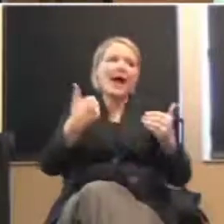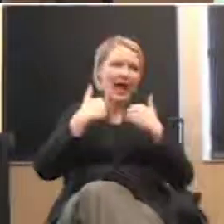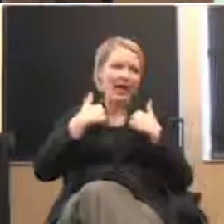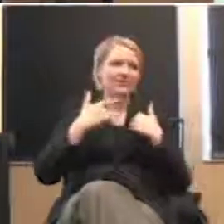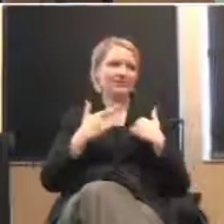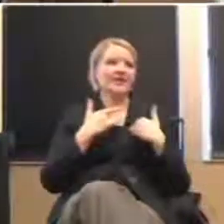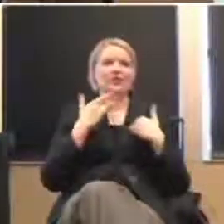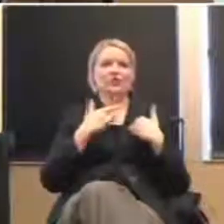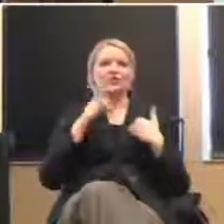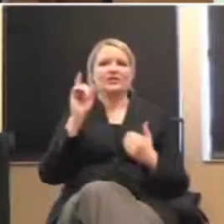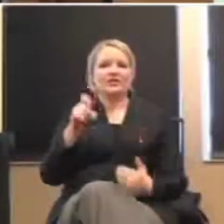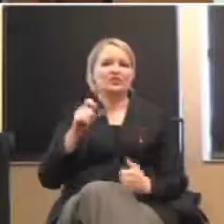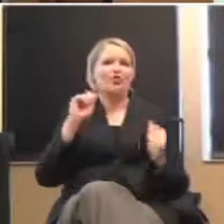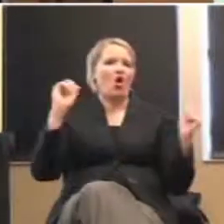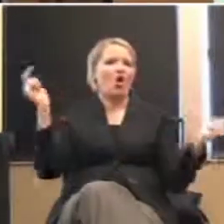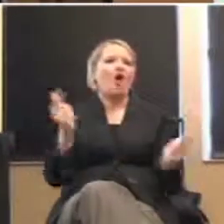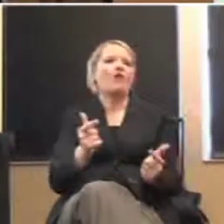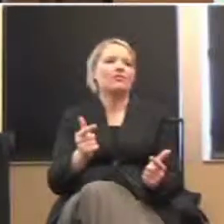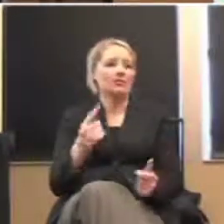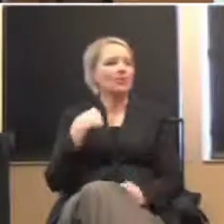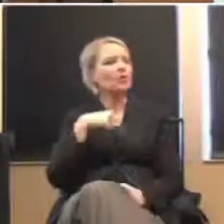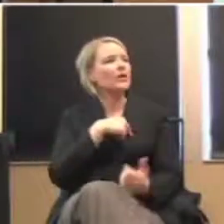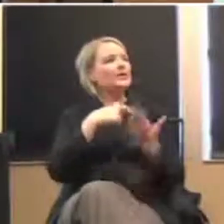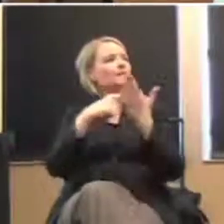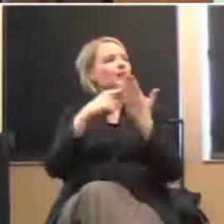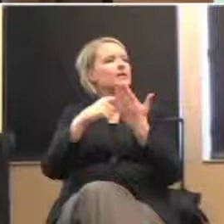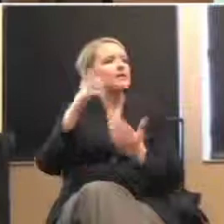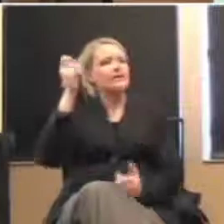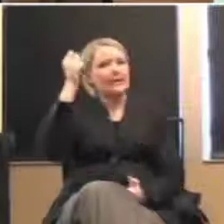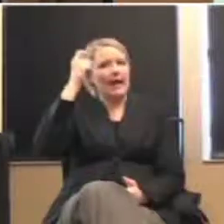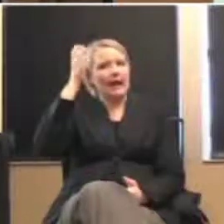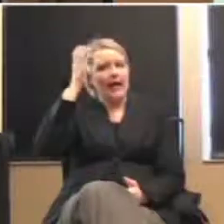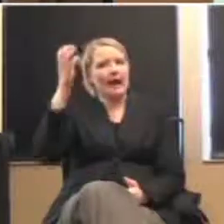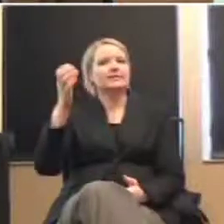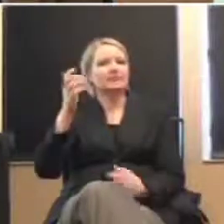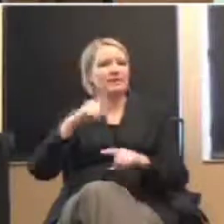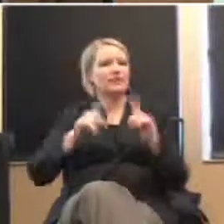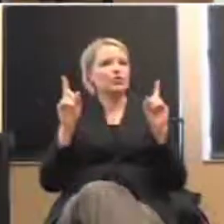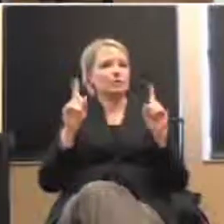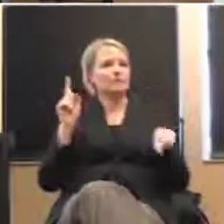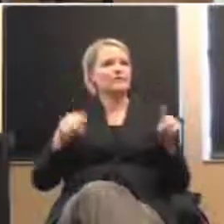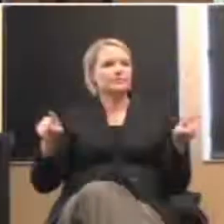Mm-hmm. Just talked about cognitive differences.